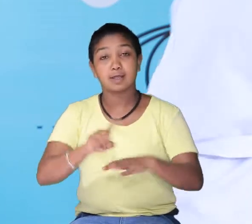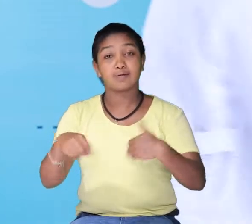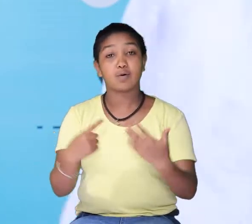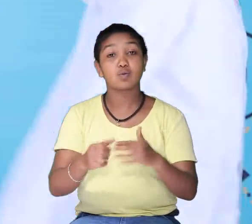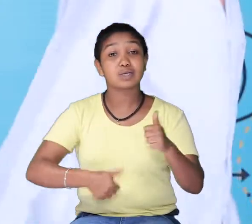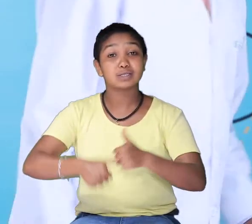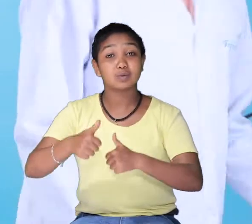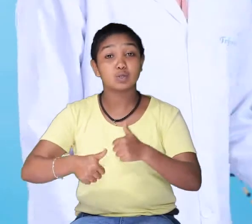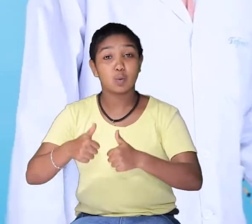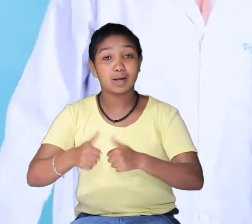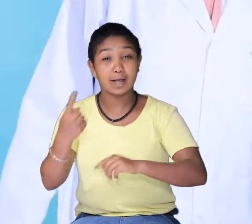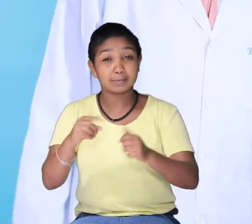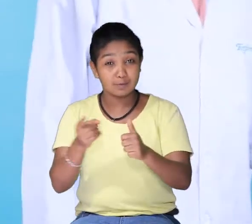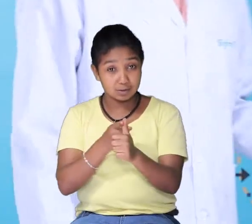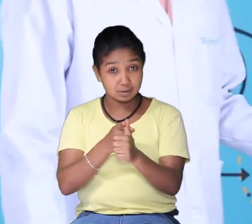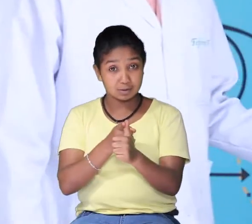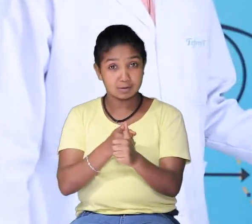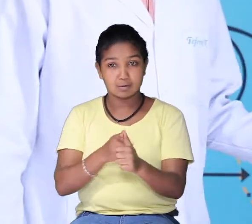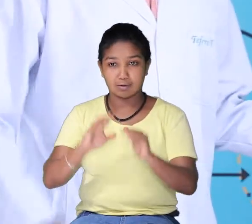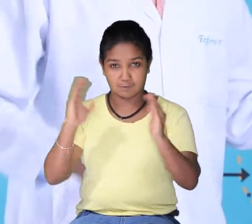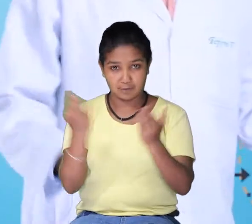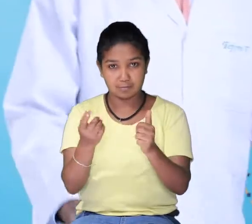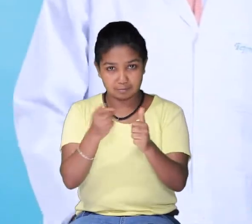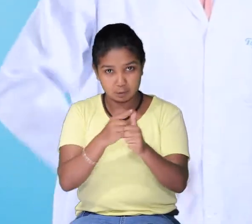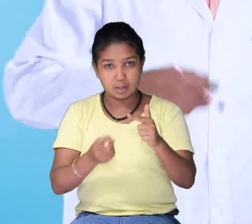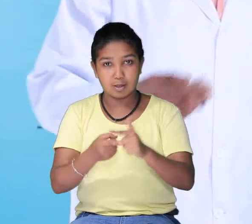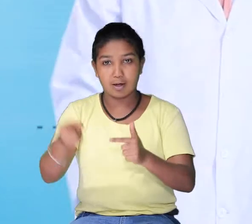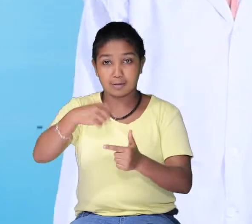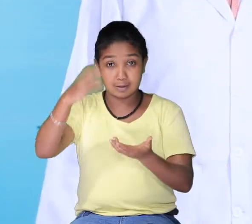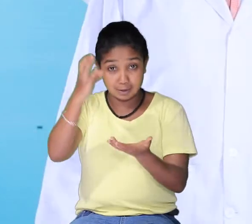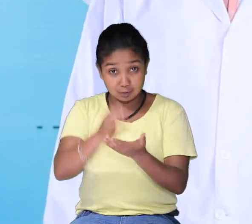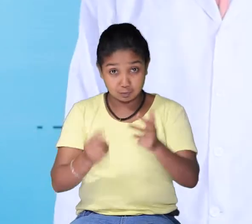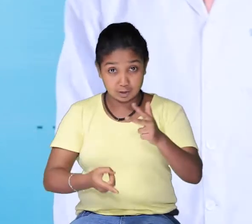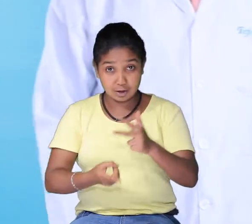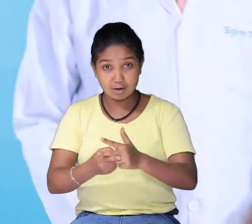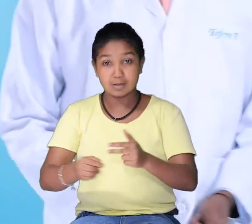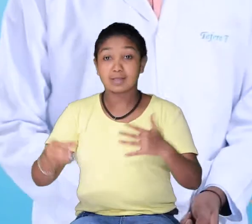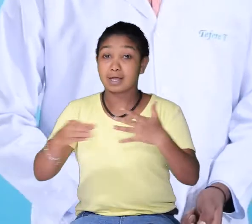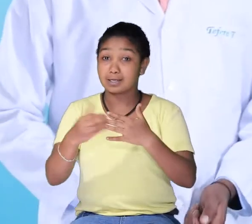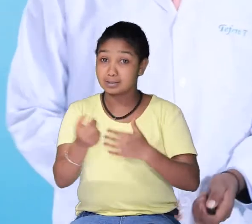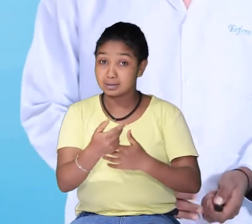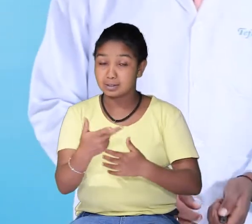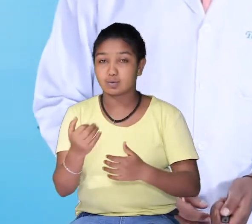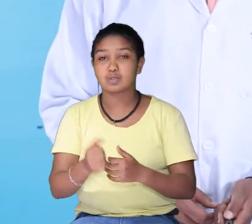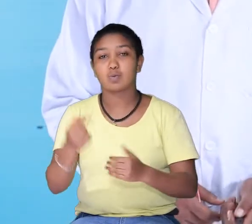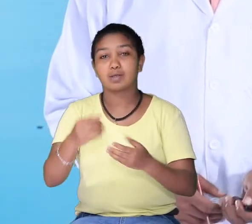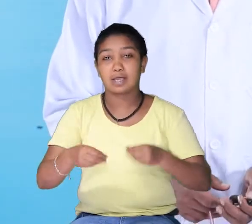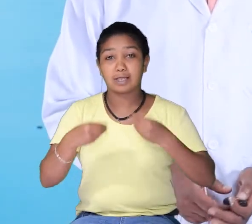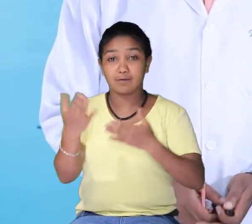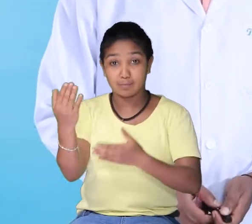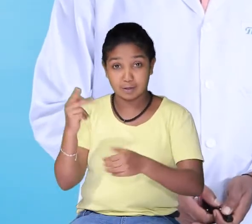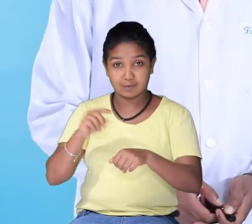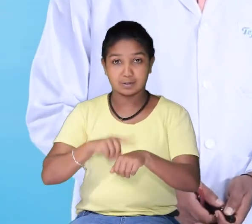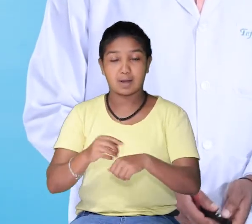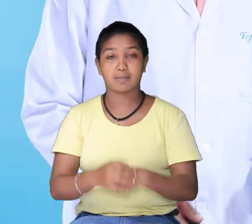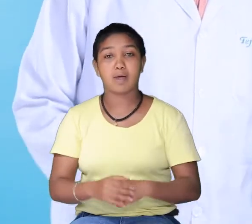So which one comes first? The sphere, then the disk, then the ring. So this was what I gave you